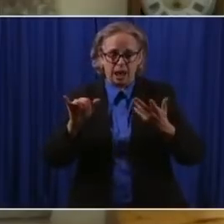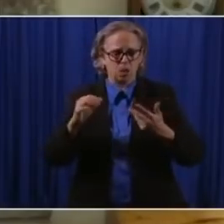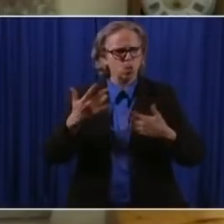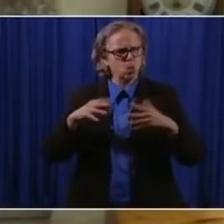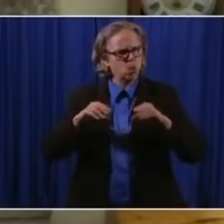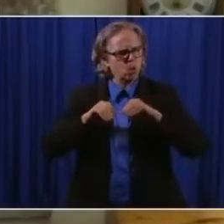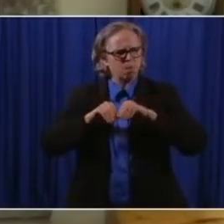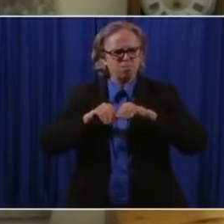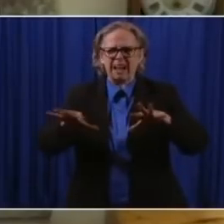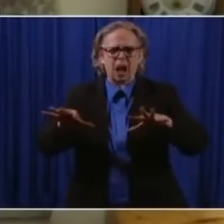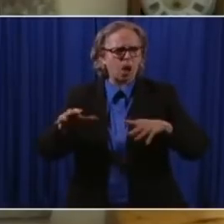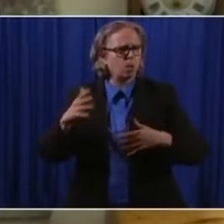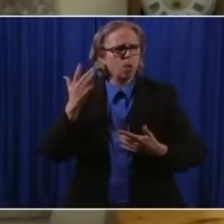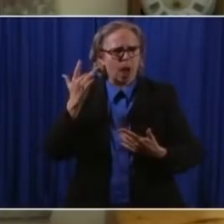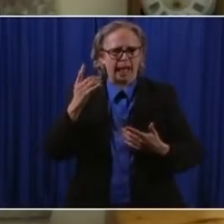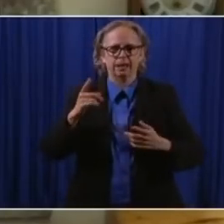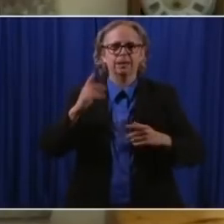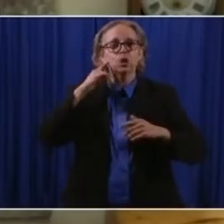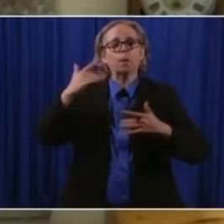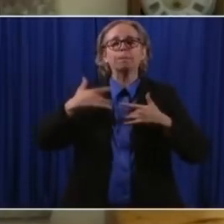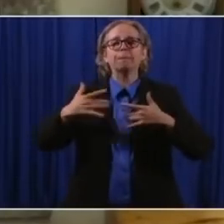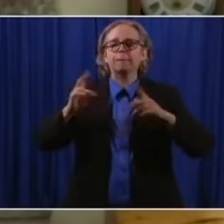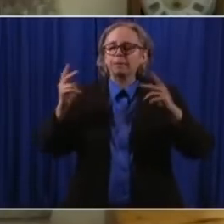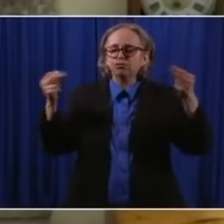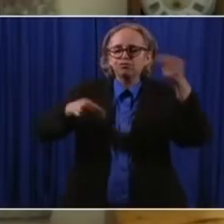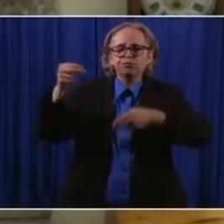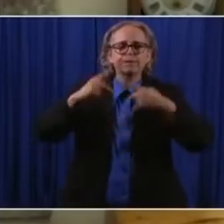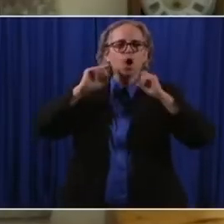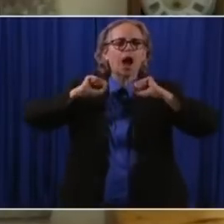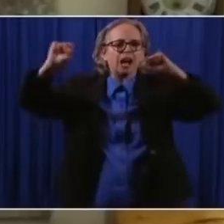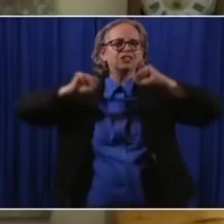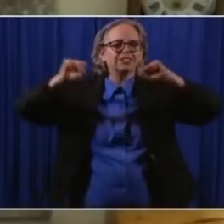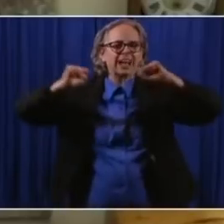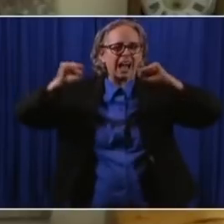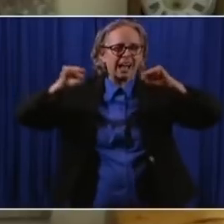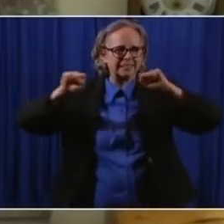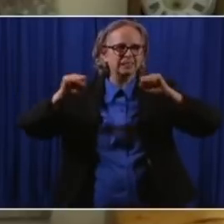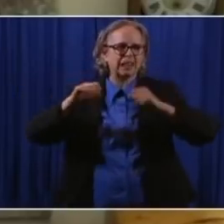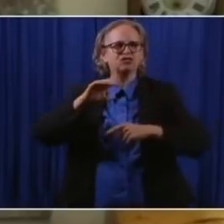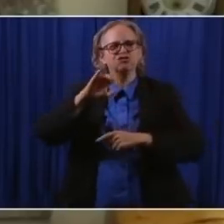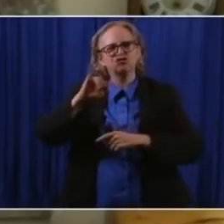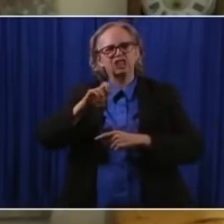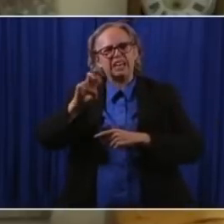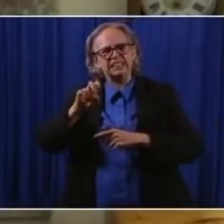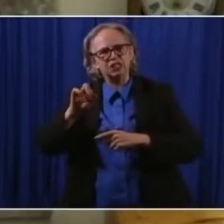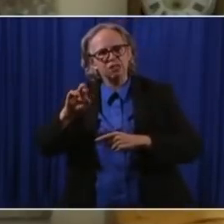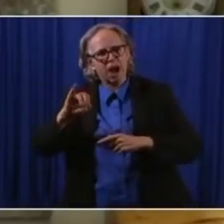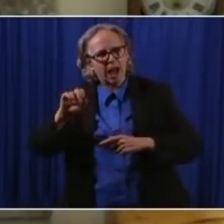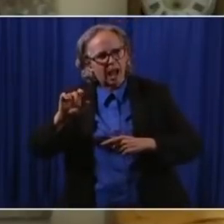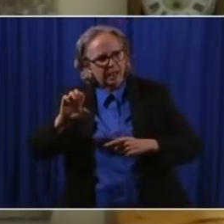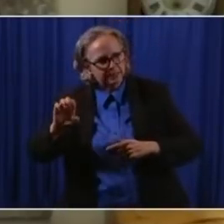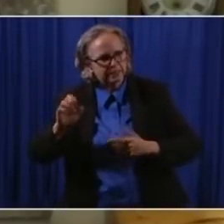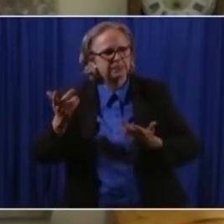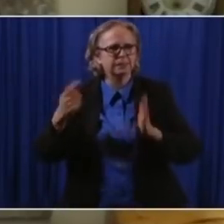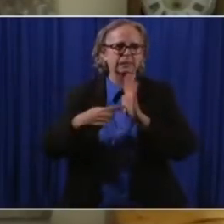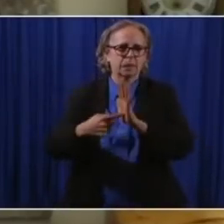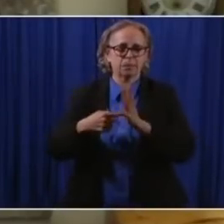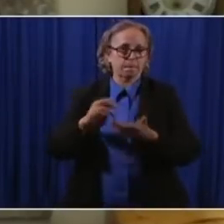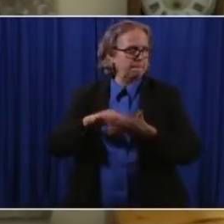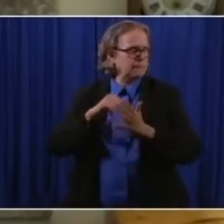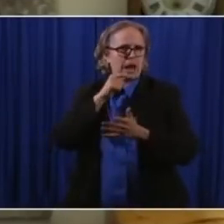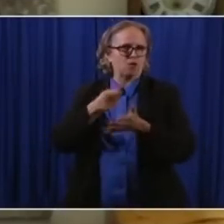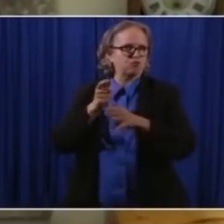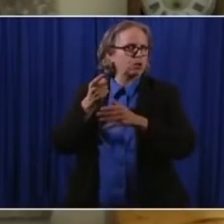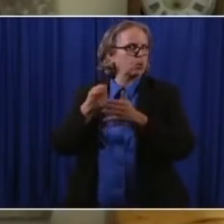recommended protective measures for when people weren't exercising, masks were allowed to be removed while exercising. There are now